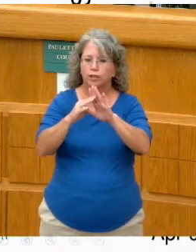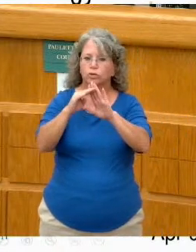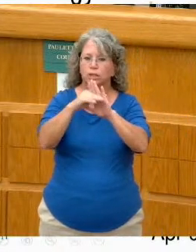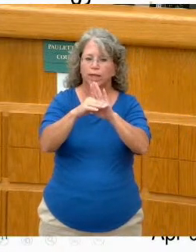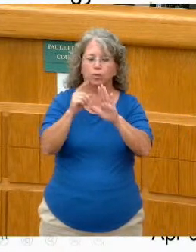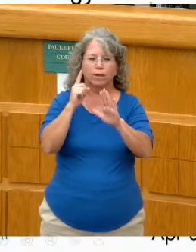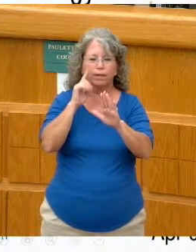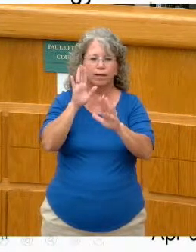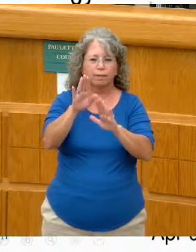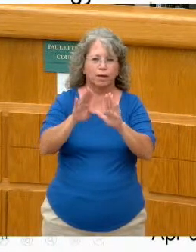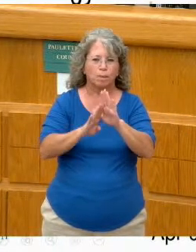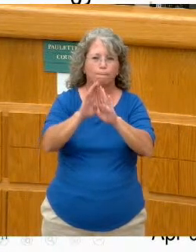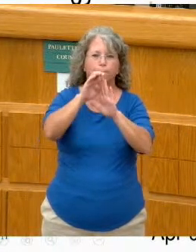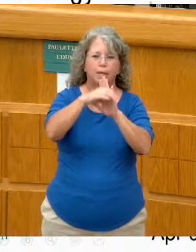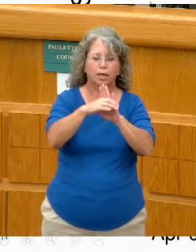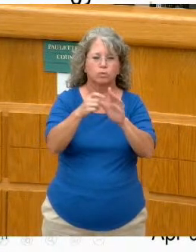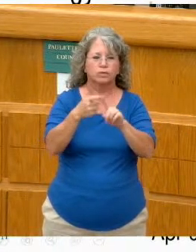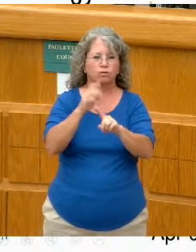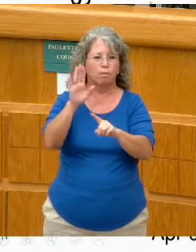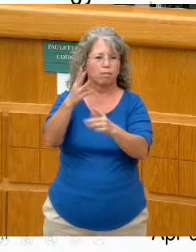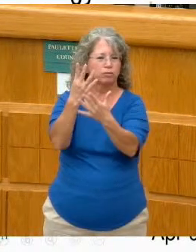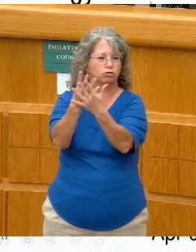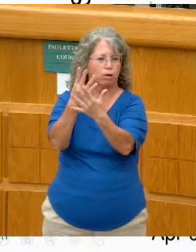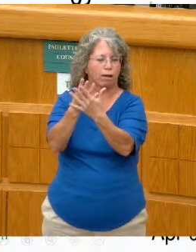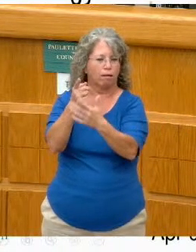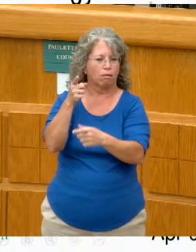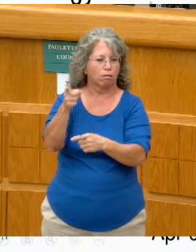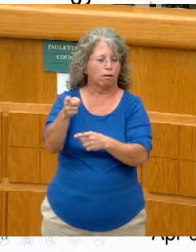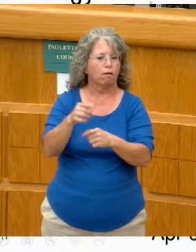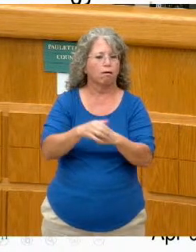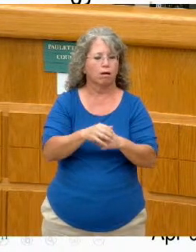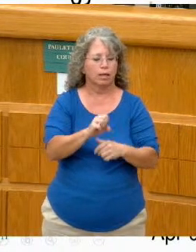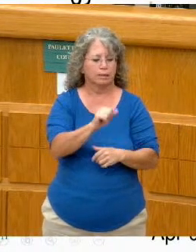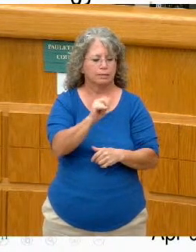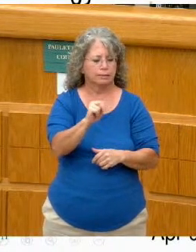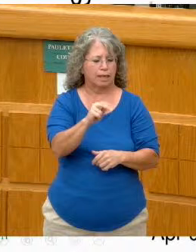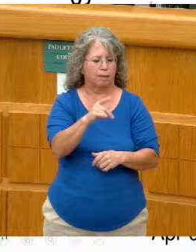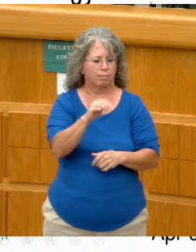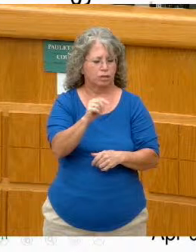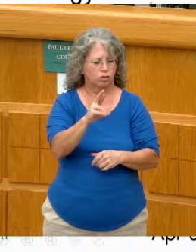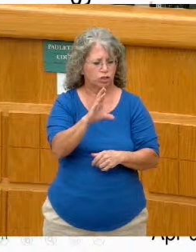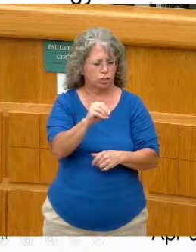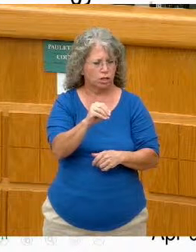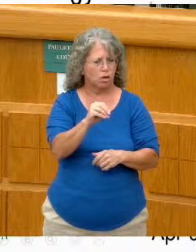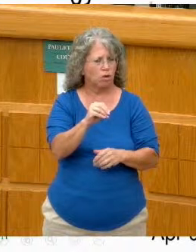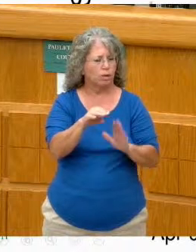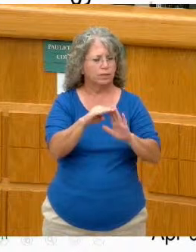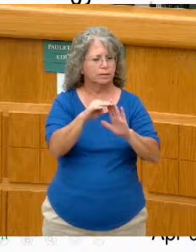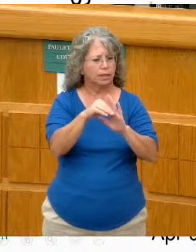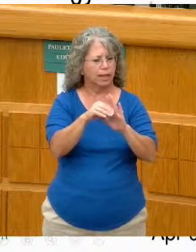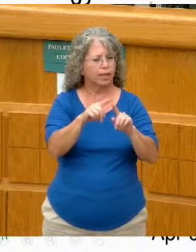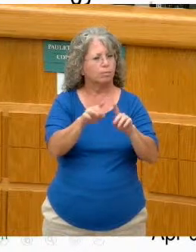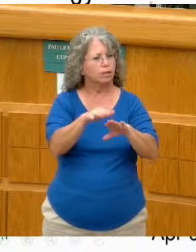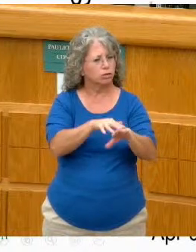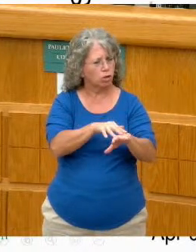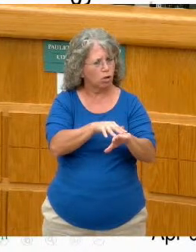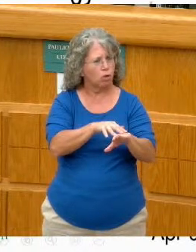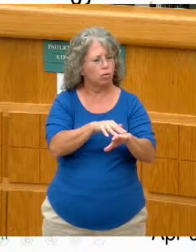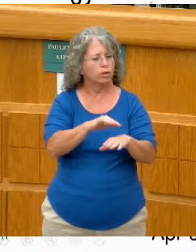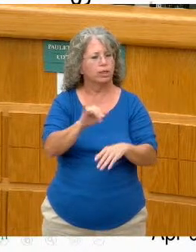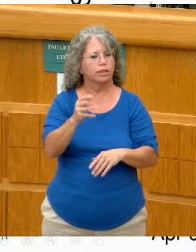facility. San Patricio declining much less rapidly than B. Jim Wells staying approximately